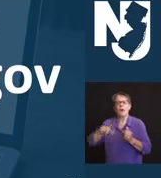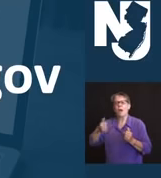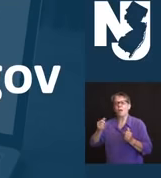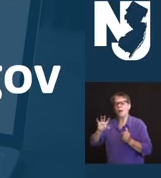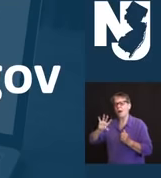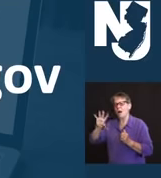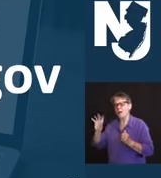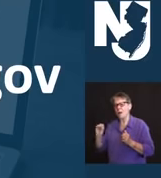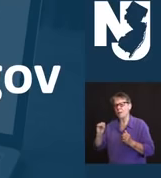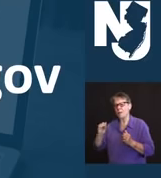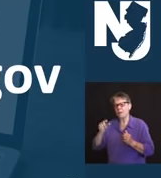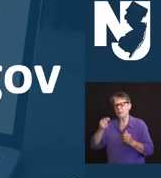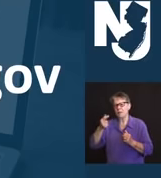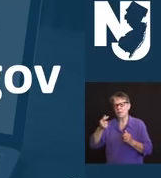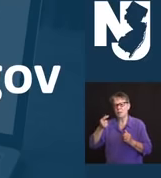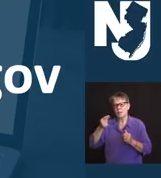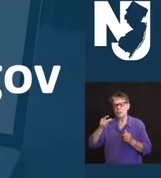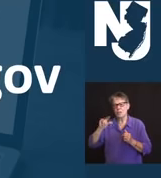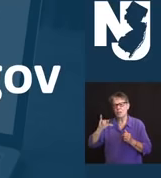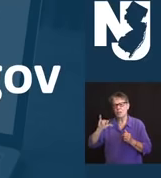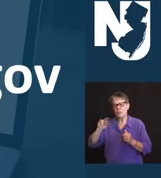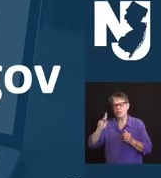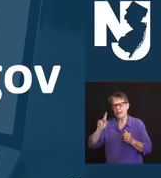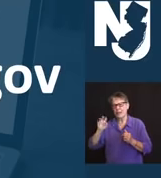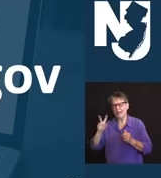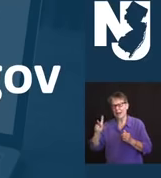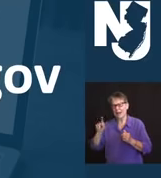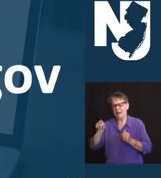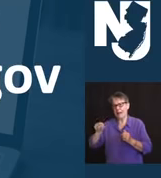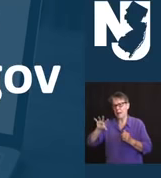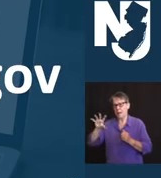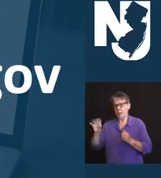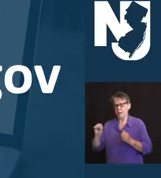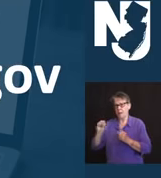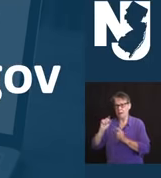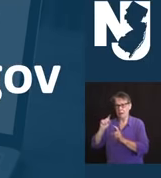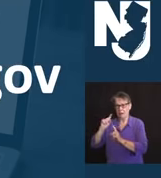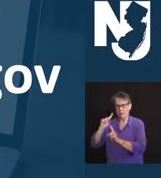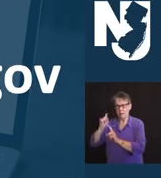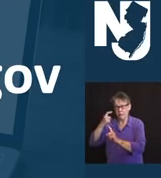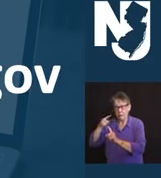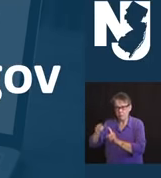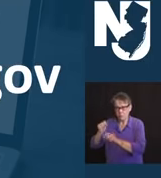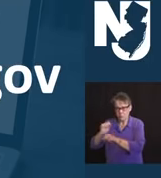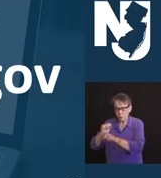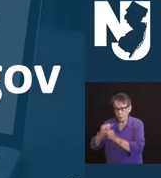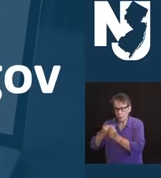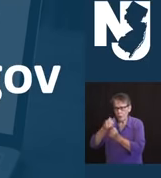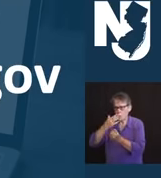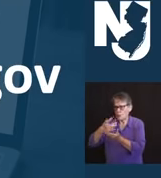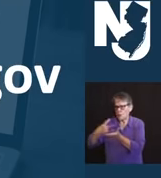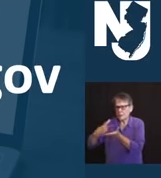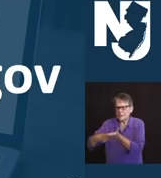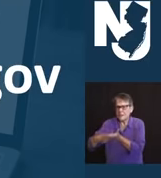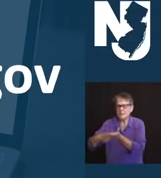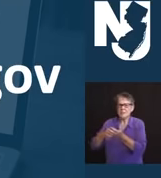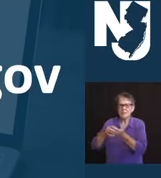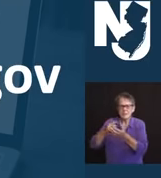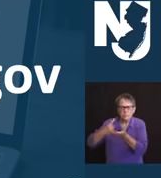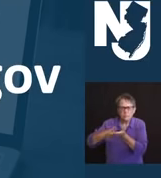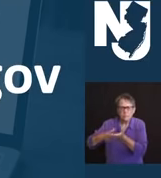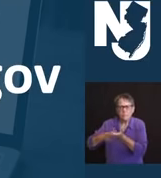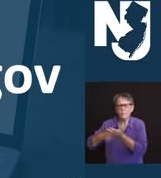and the distribution, and that was another good private sector call. Judy, Pat, and I were on a call with the White House this